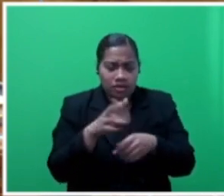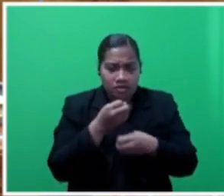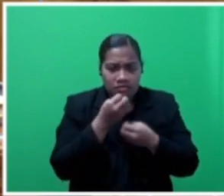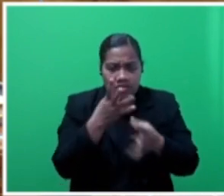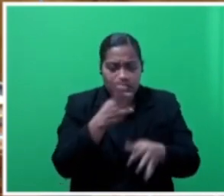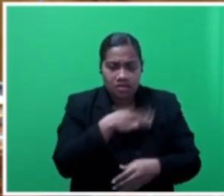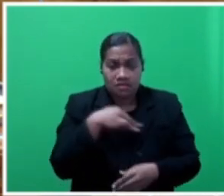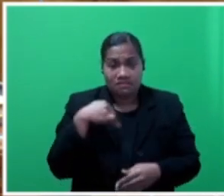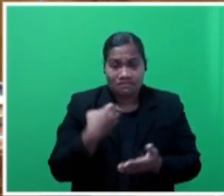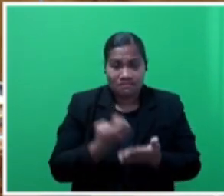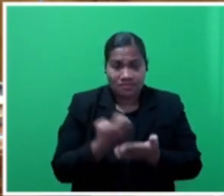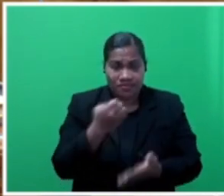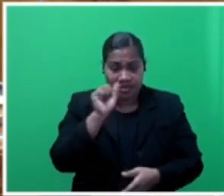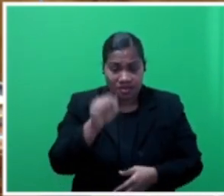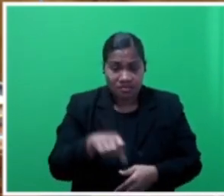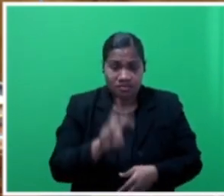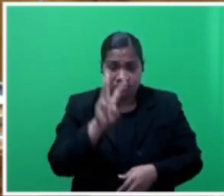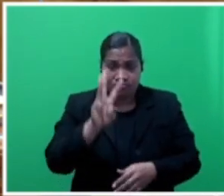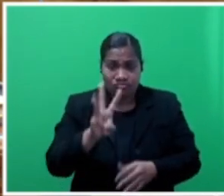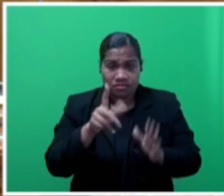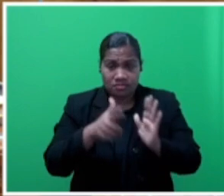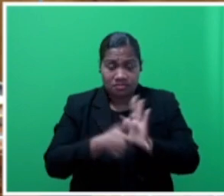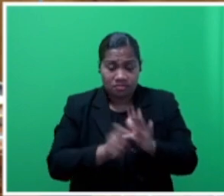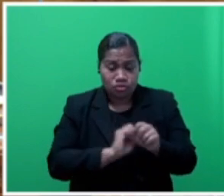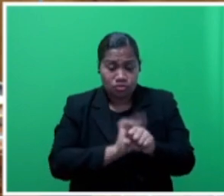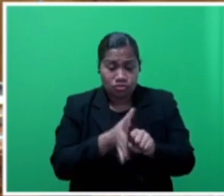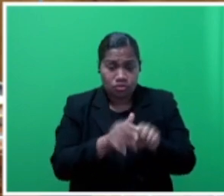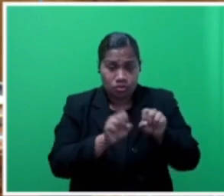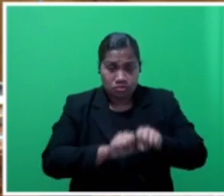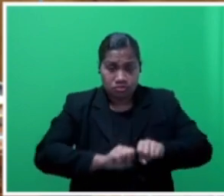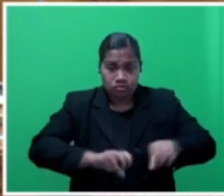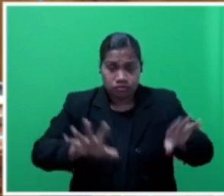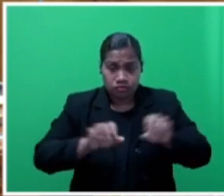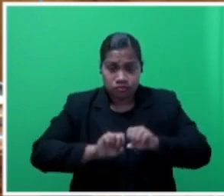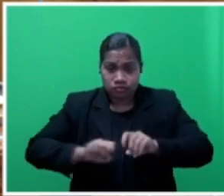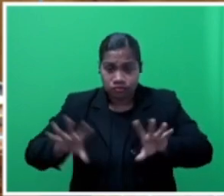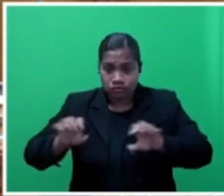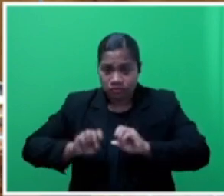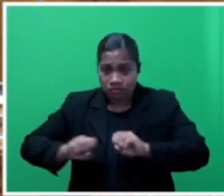Although we have gone through 3 waves of COVID-19 with different intensities,